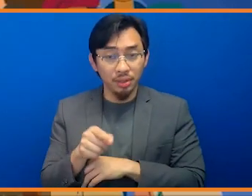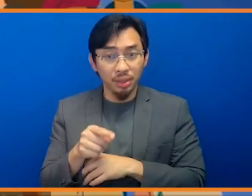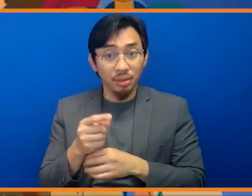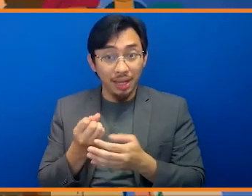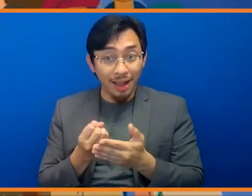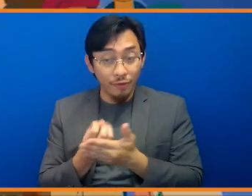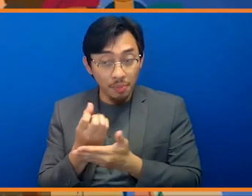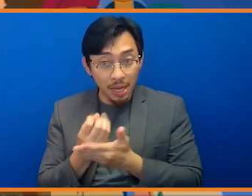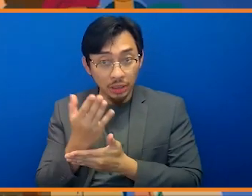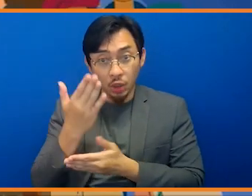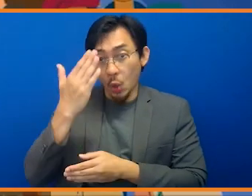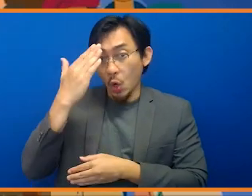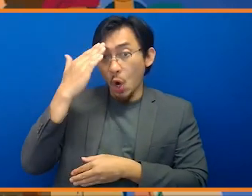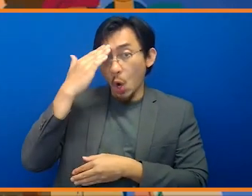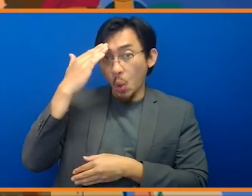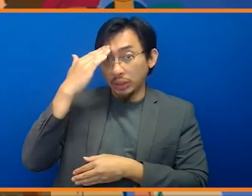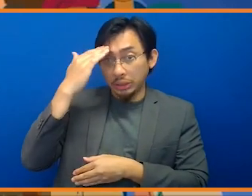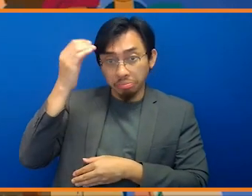and knowledge.